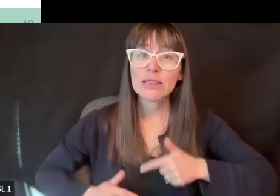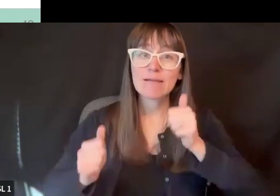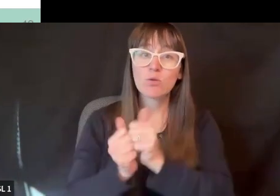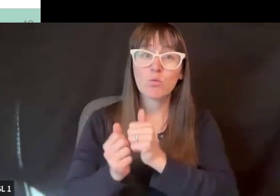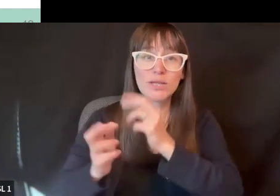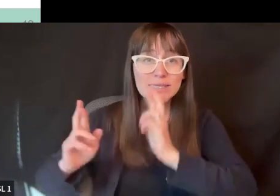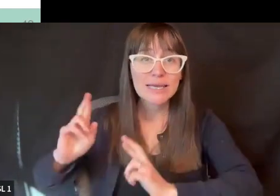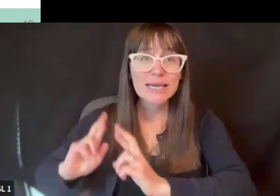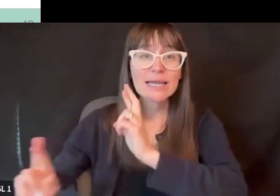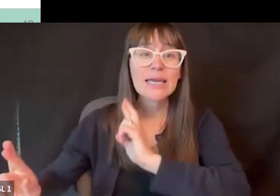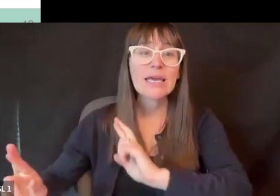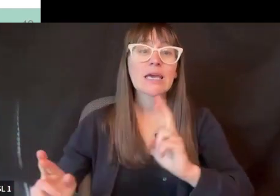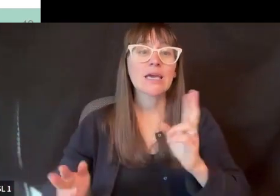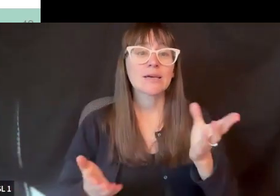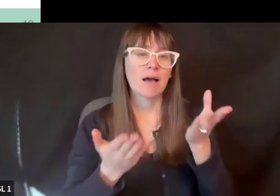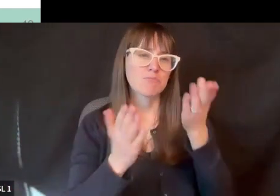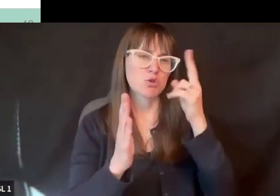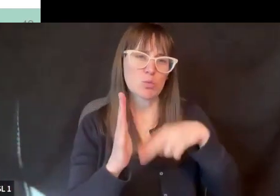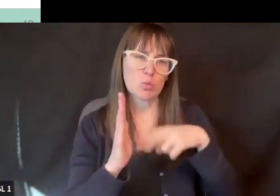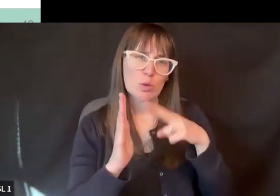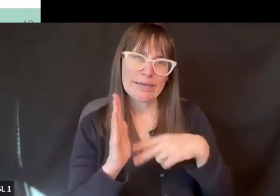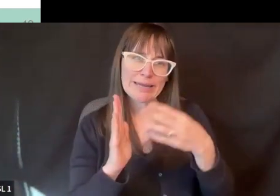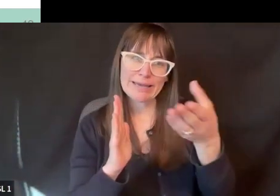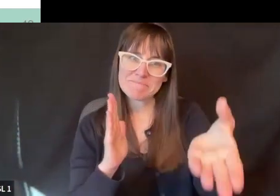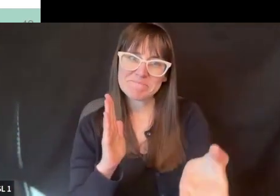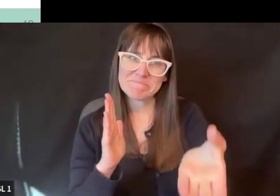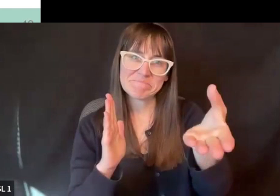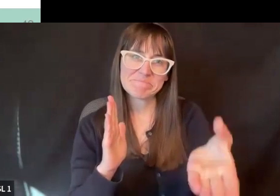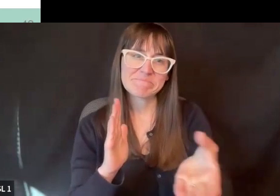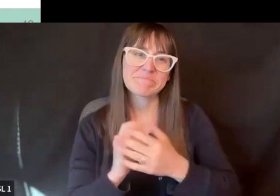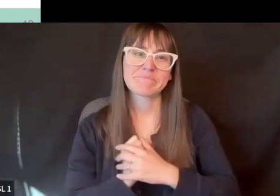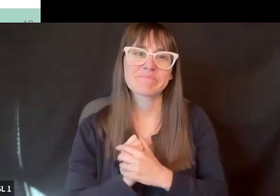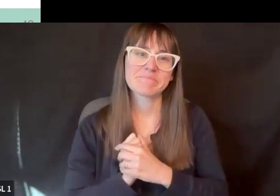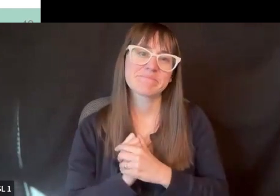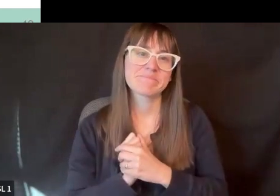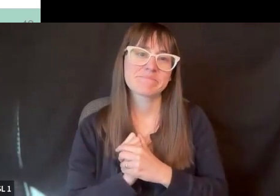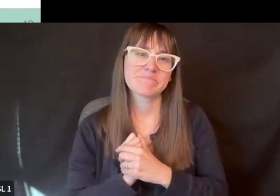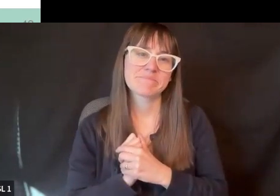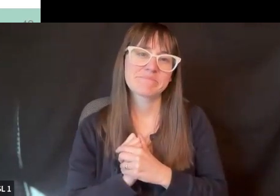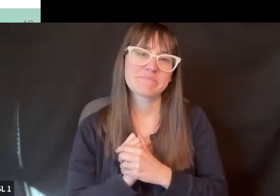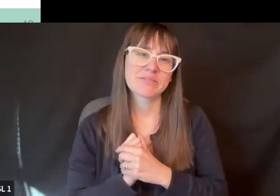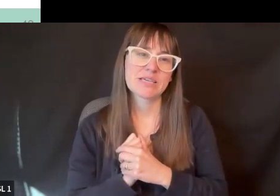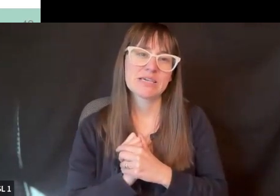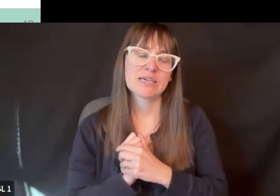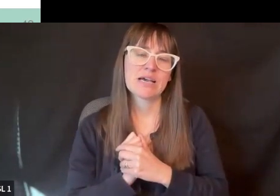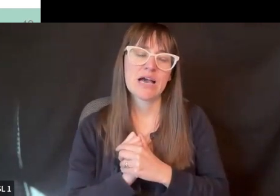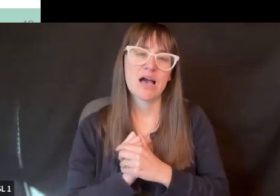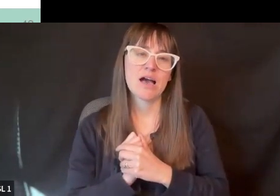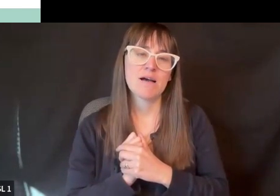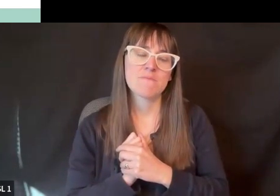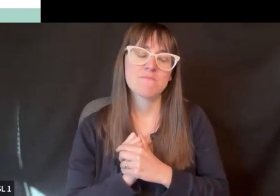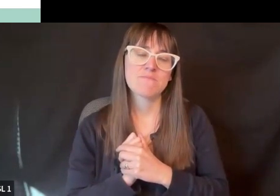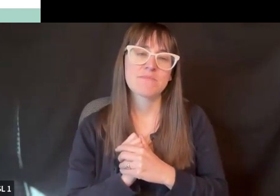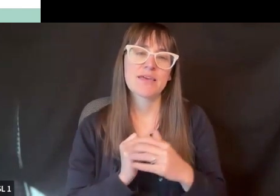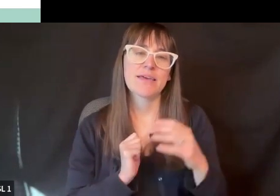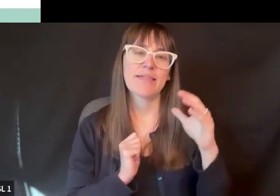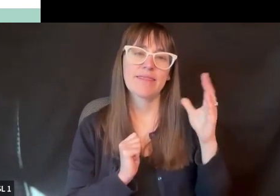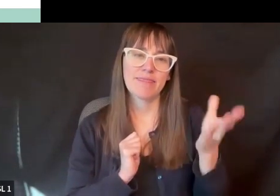dignity. We bring compassion, accountability, inclusion, equity, and innovation as our underlying core values. Next